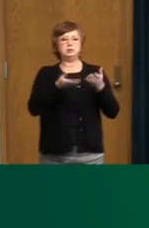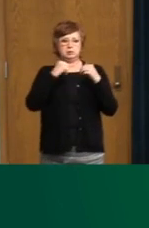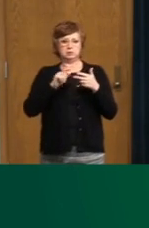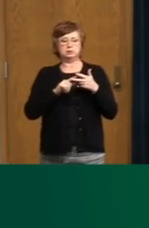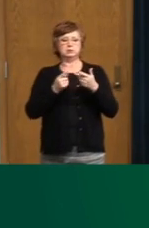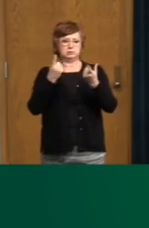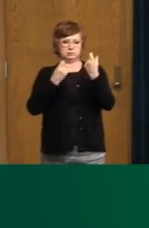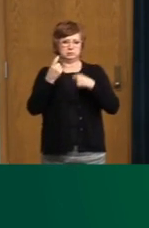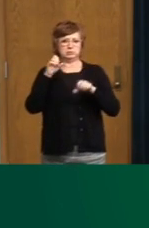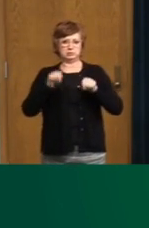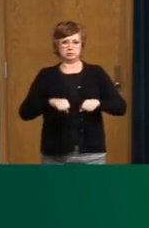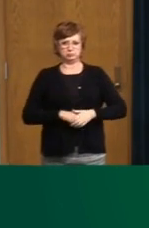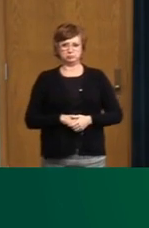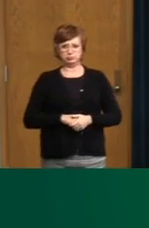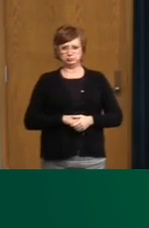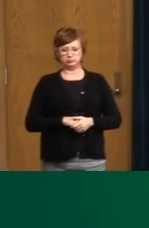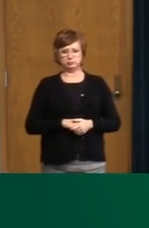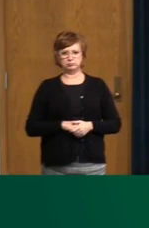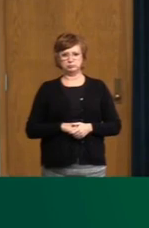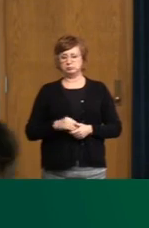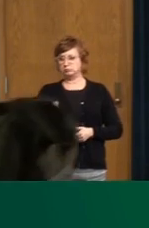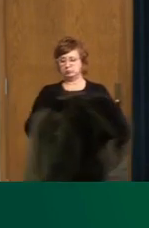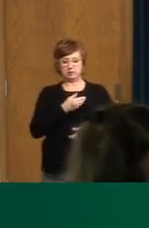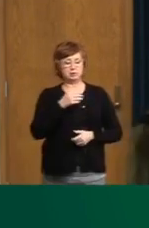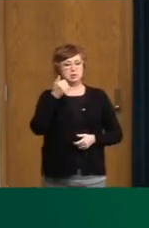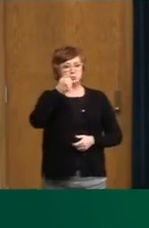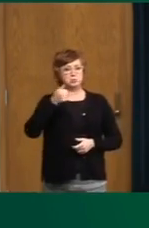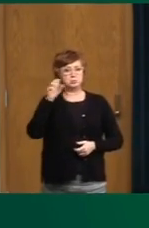followed by time for questions. Premier Moe.